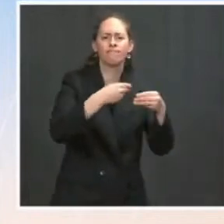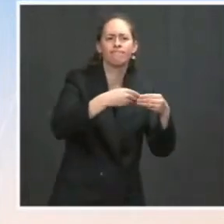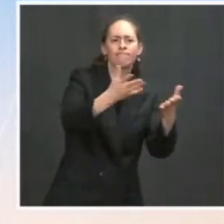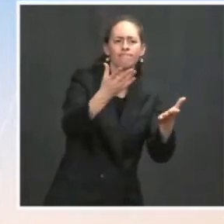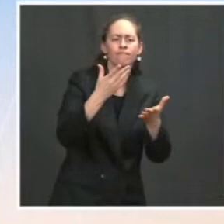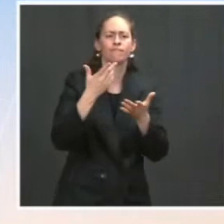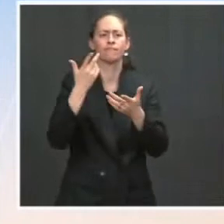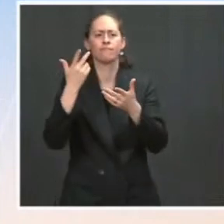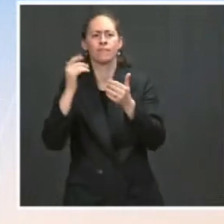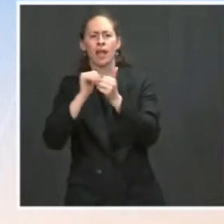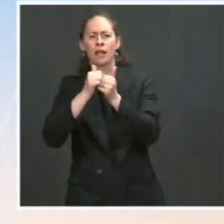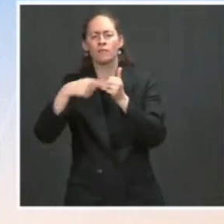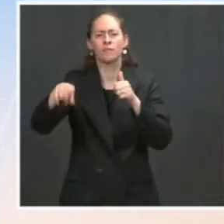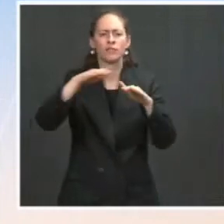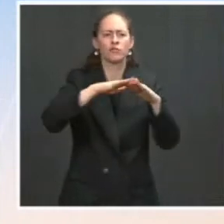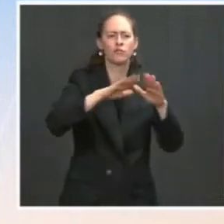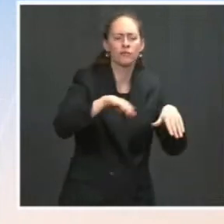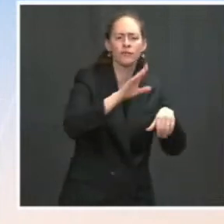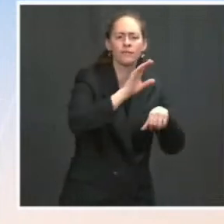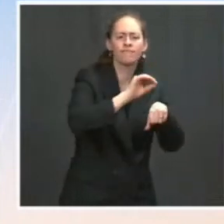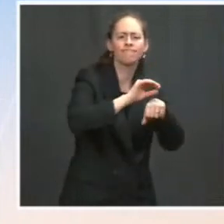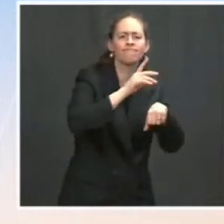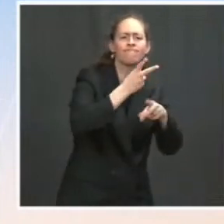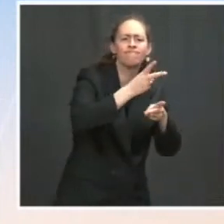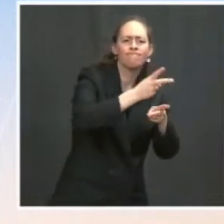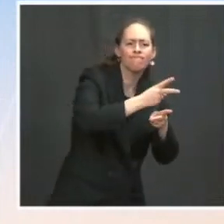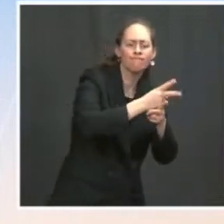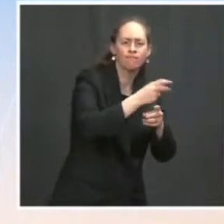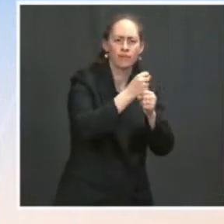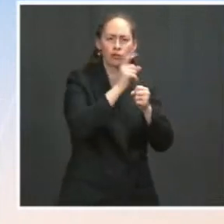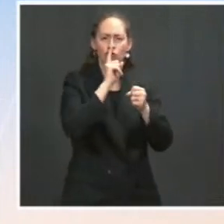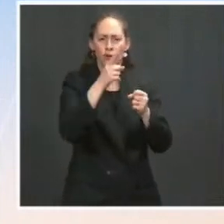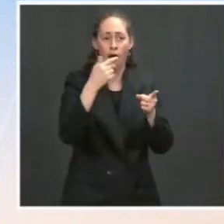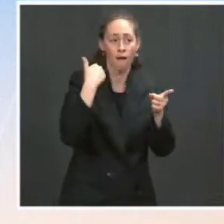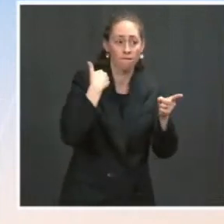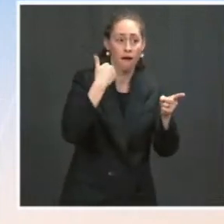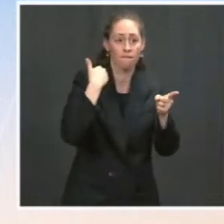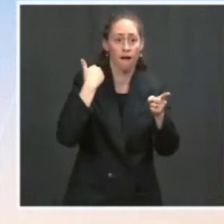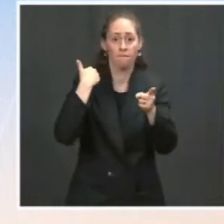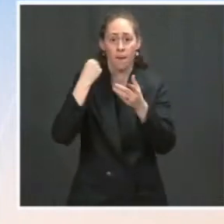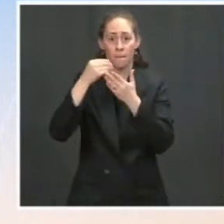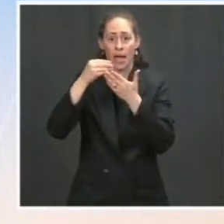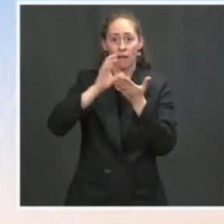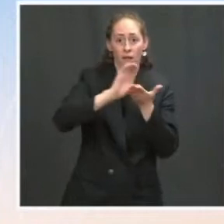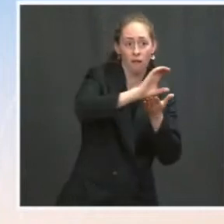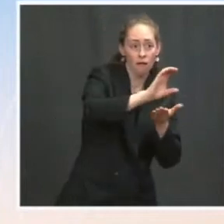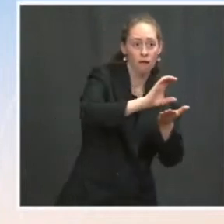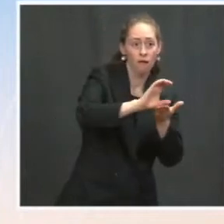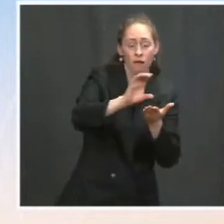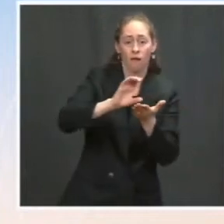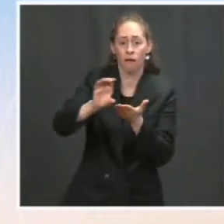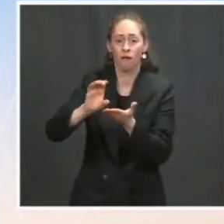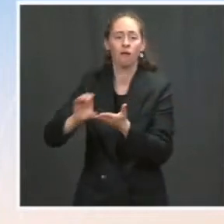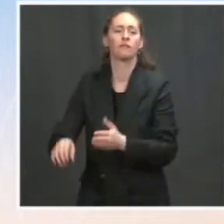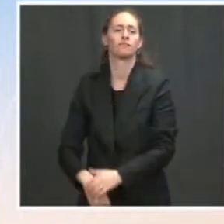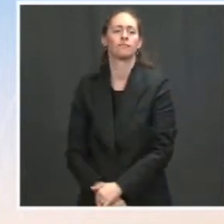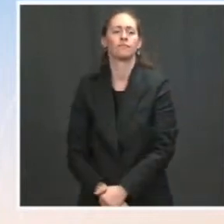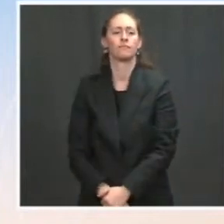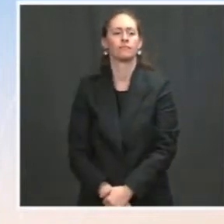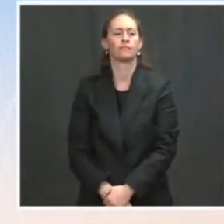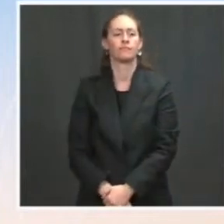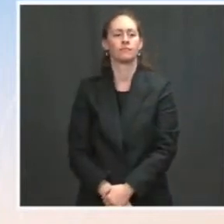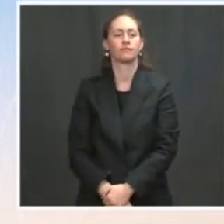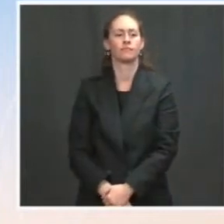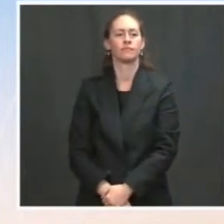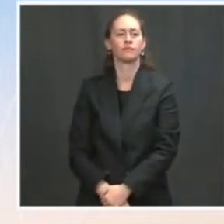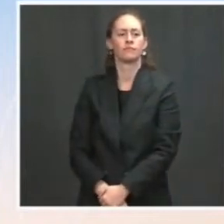help ensure that that funding gets out the door to cover child costs. He'll talk about the employee retention tax credit, which will